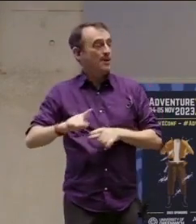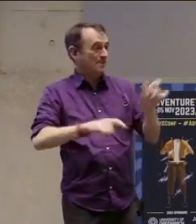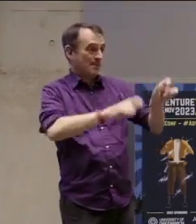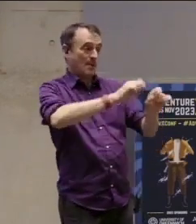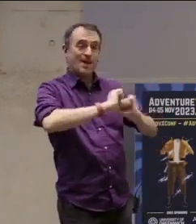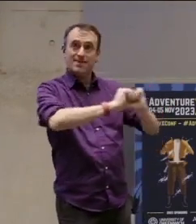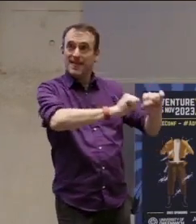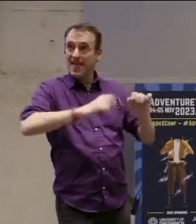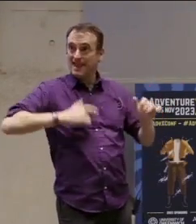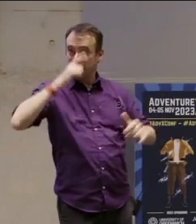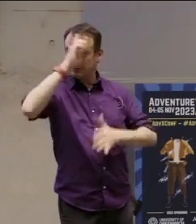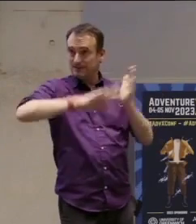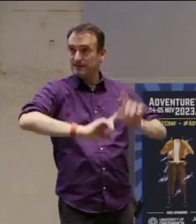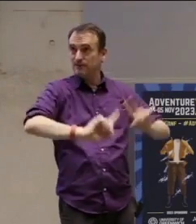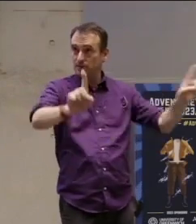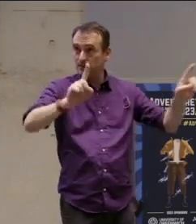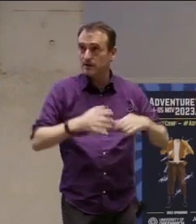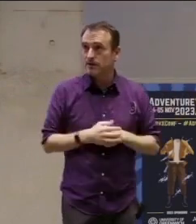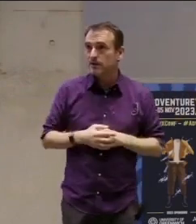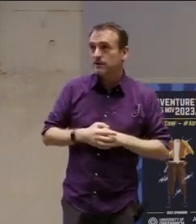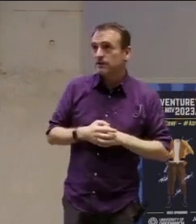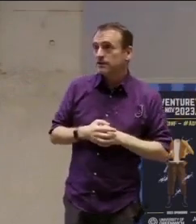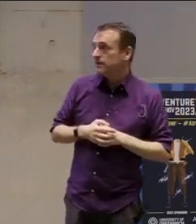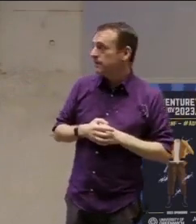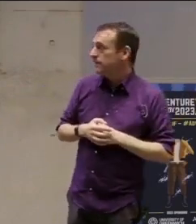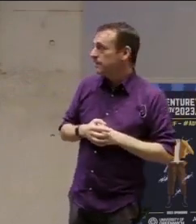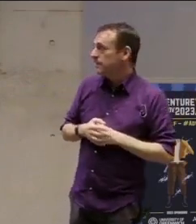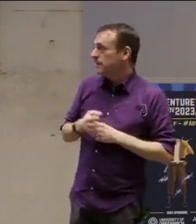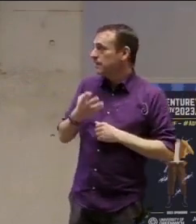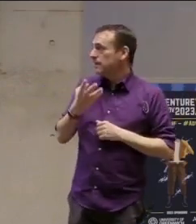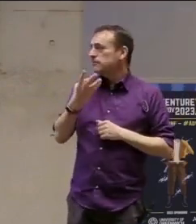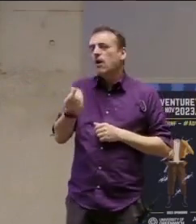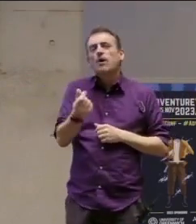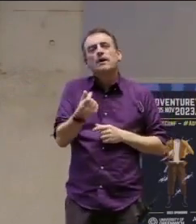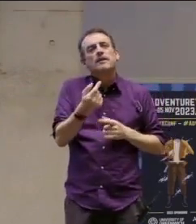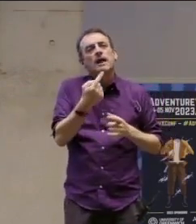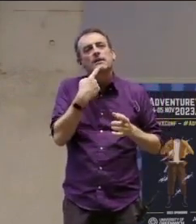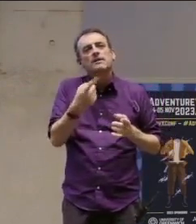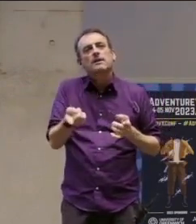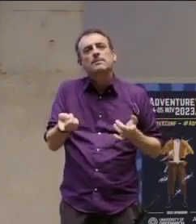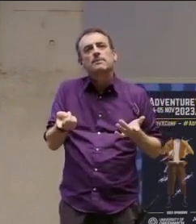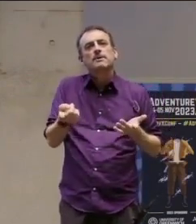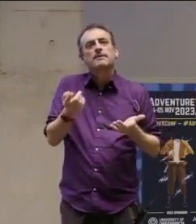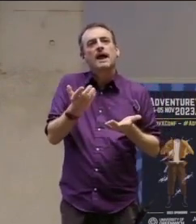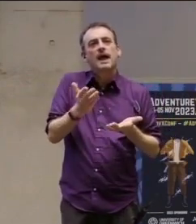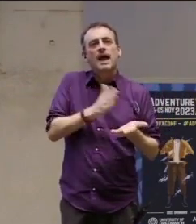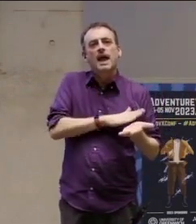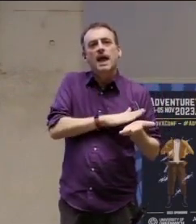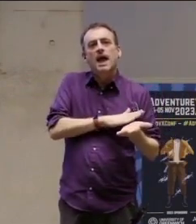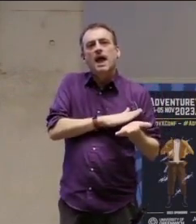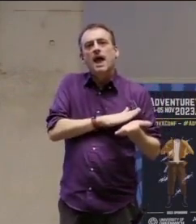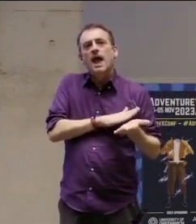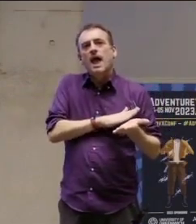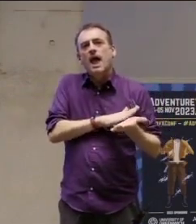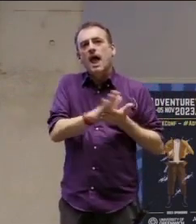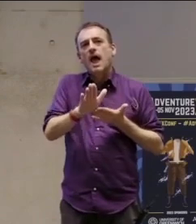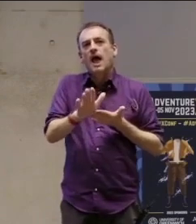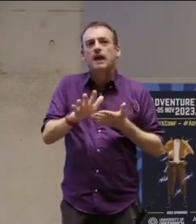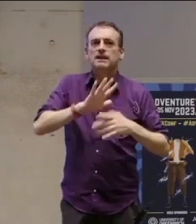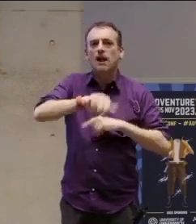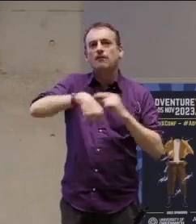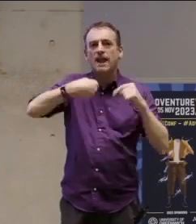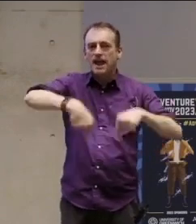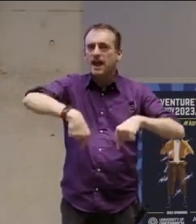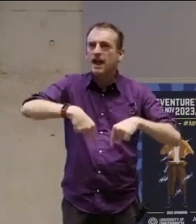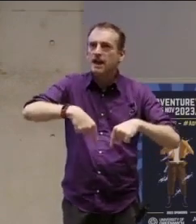didn't even bring up this example. Some people say hair instead of here. It's stuff like that that goes into like, okay, for the voice direction, instead of saying here,